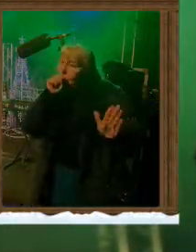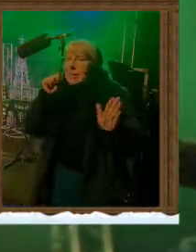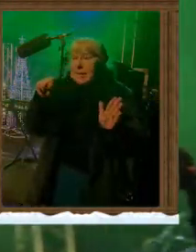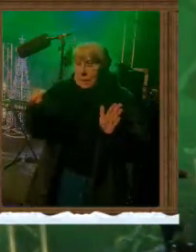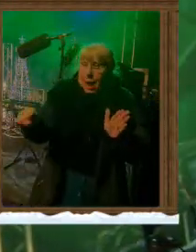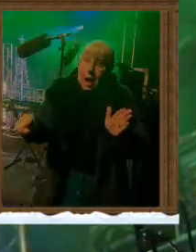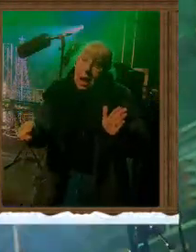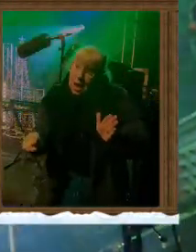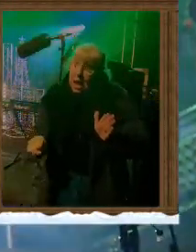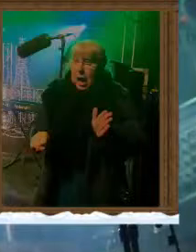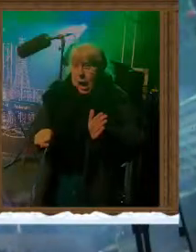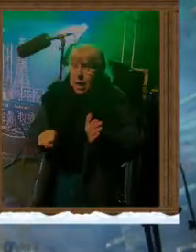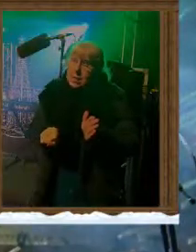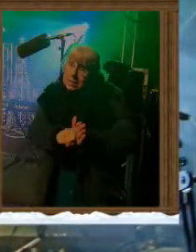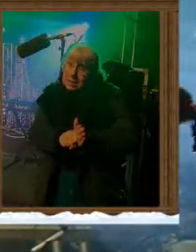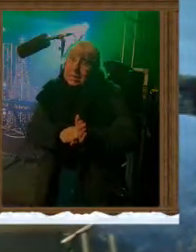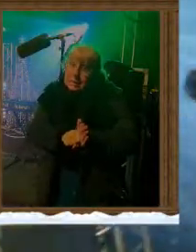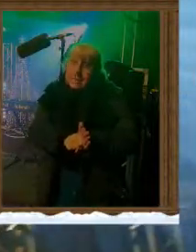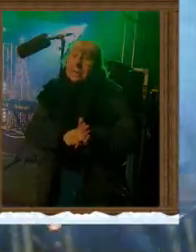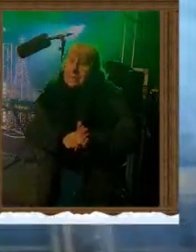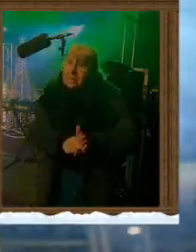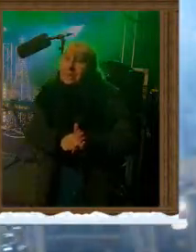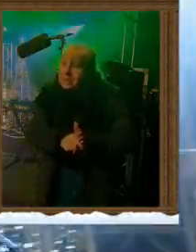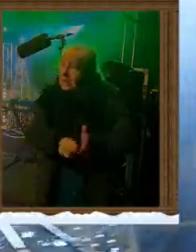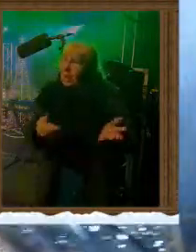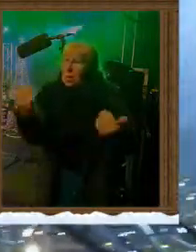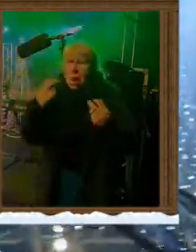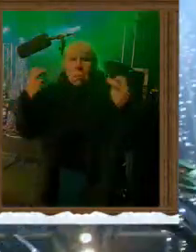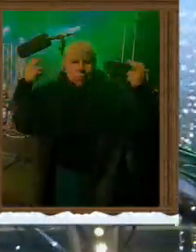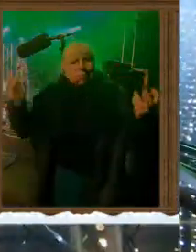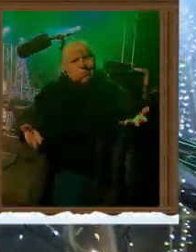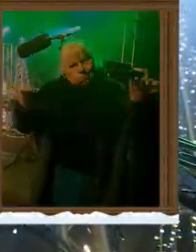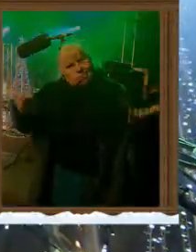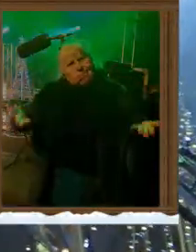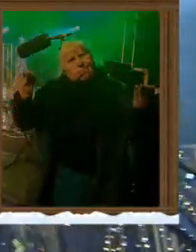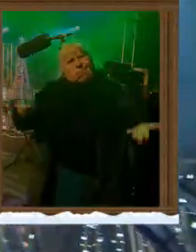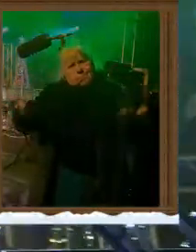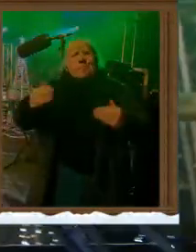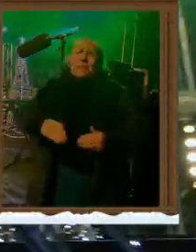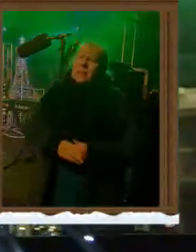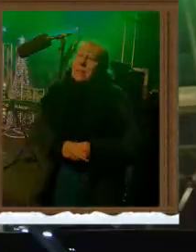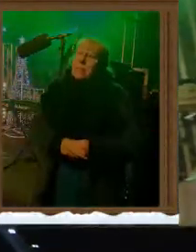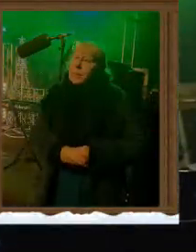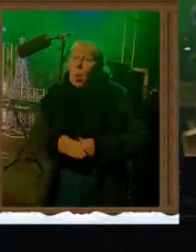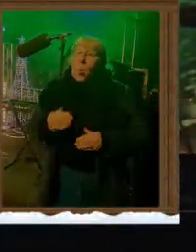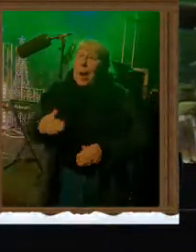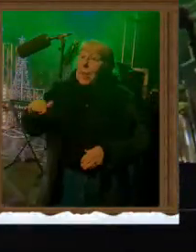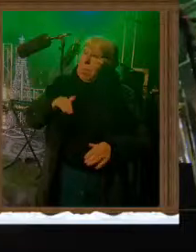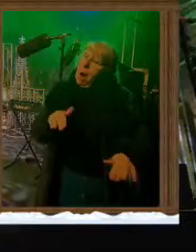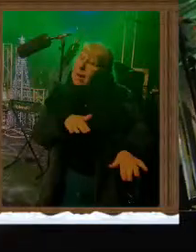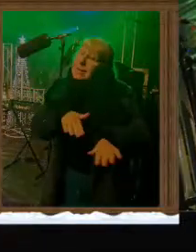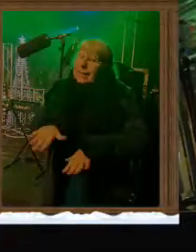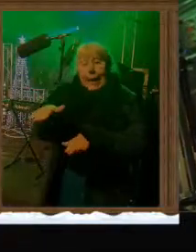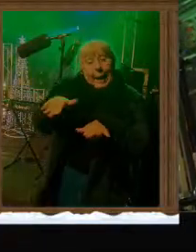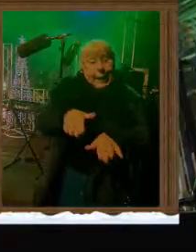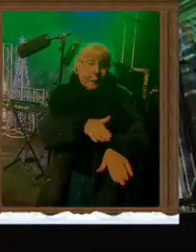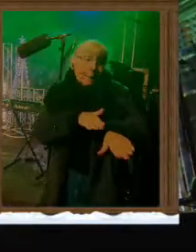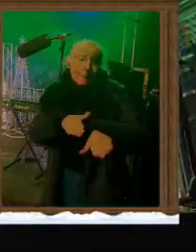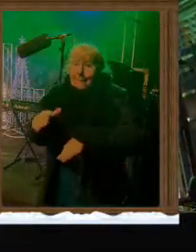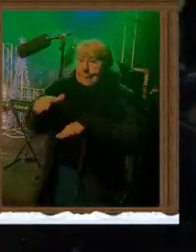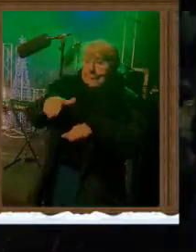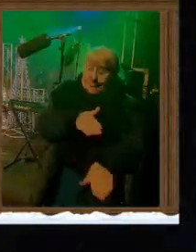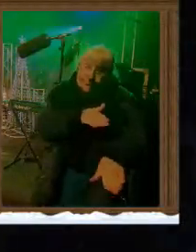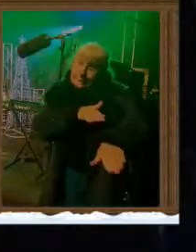for Christmas. You can all be louder than that, though. When we're skating in the